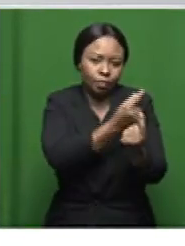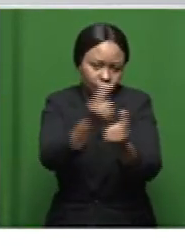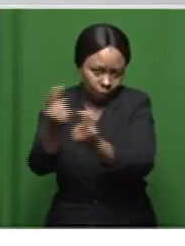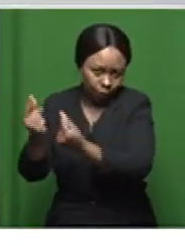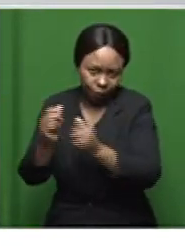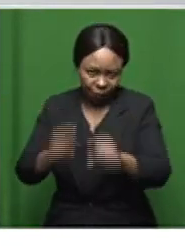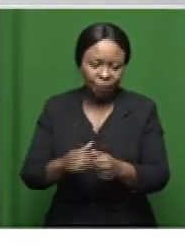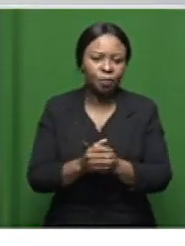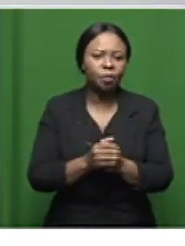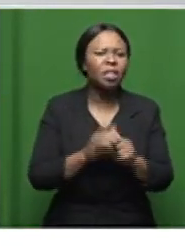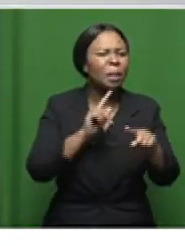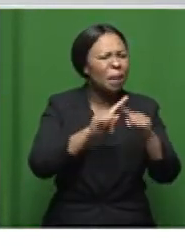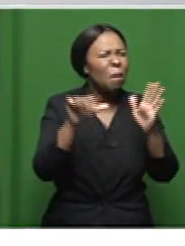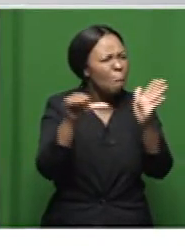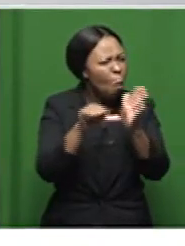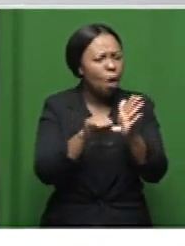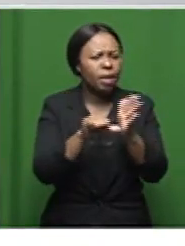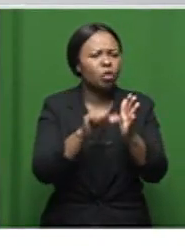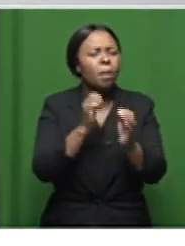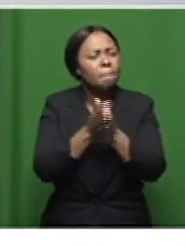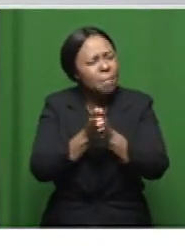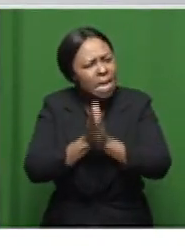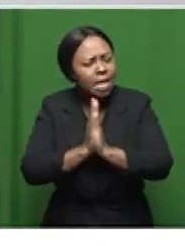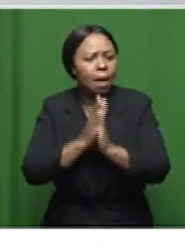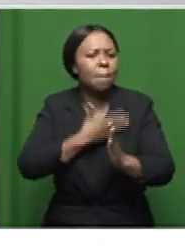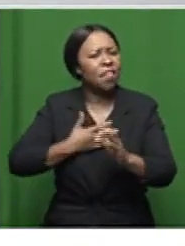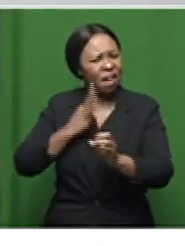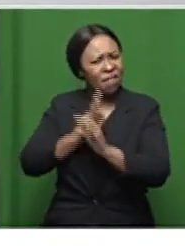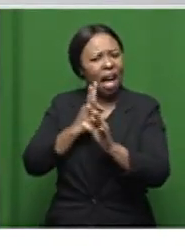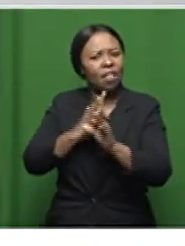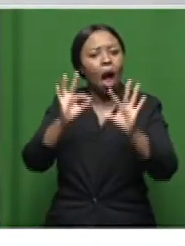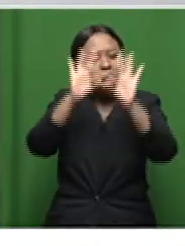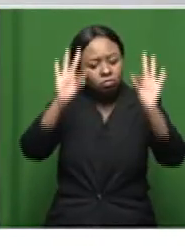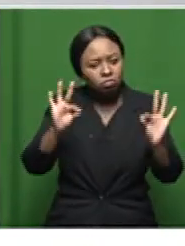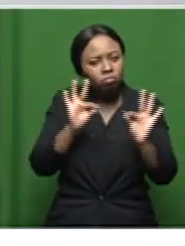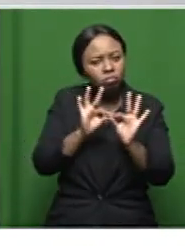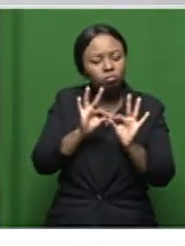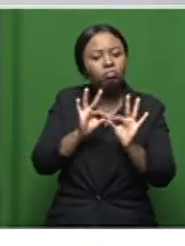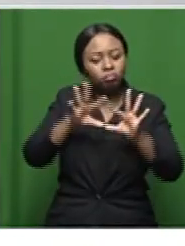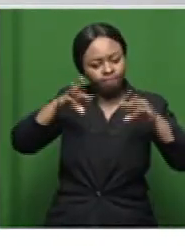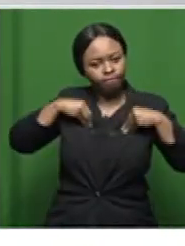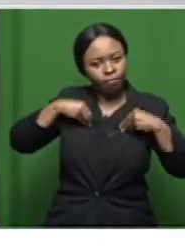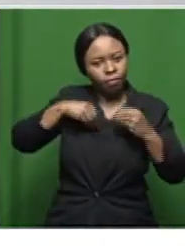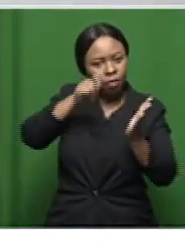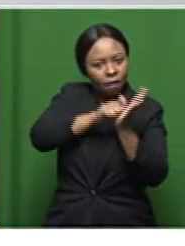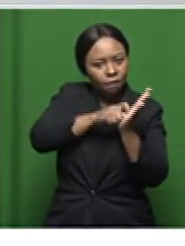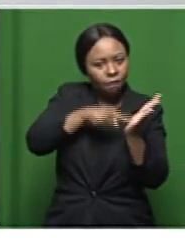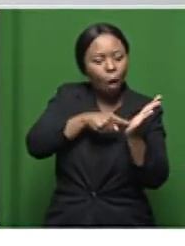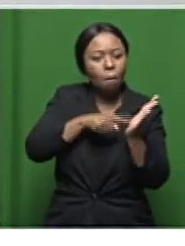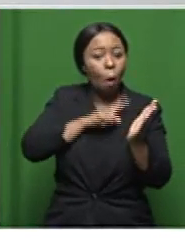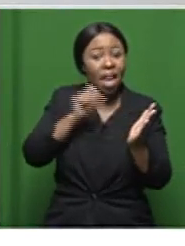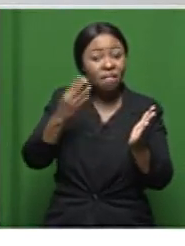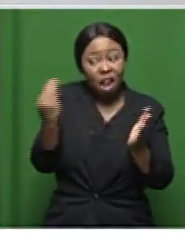that we urge parents and caregivers to actually sign consent forms, because if a learner does not have